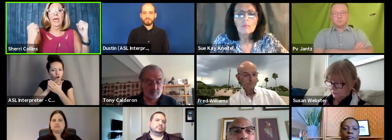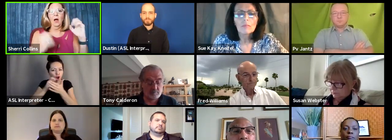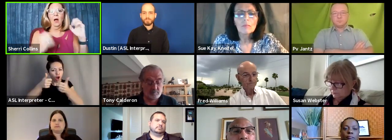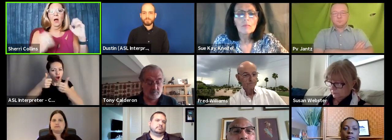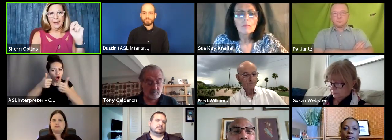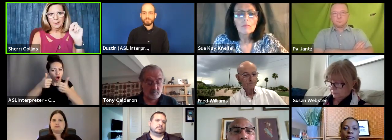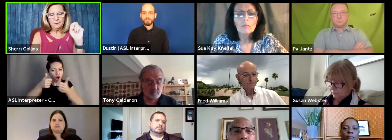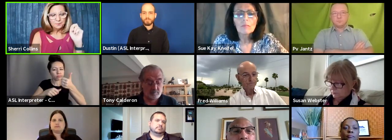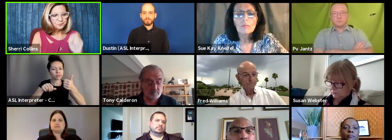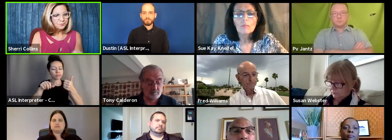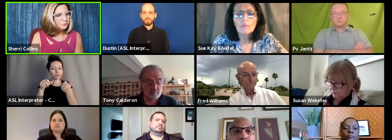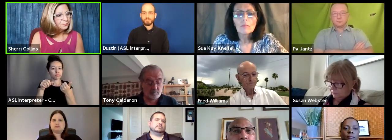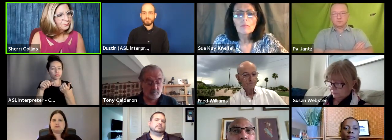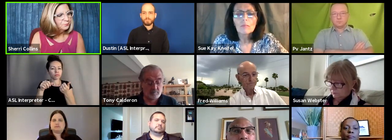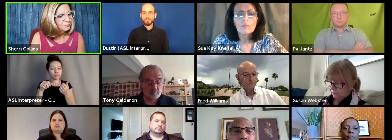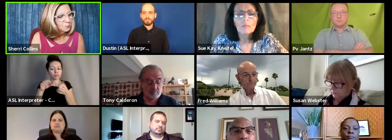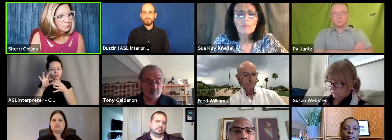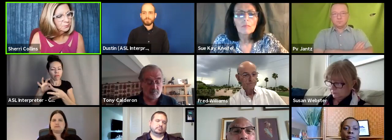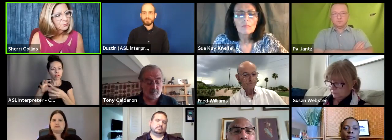to healthcare?